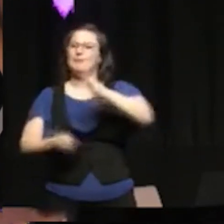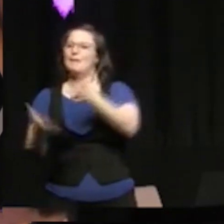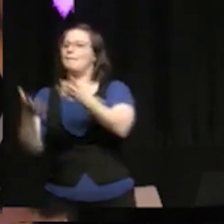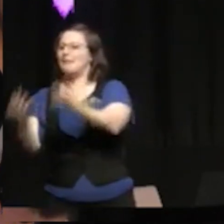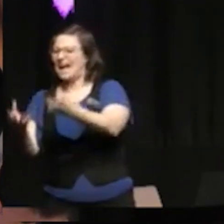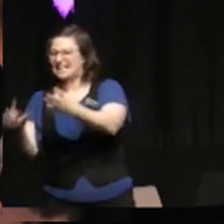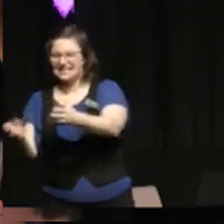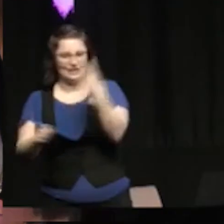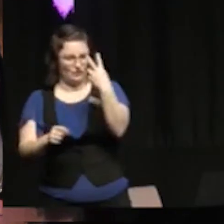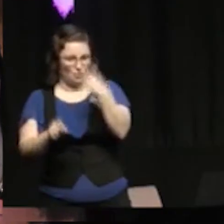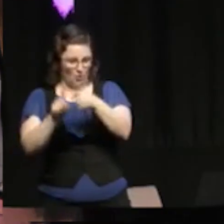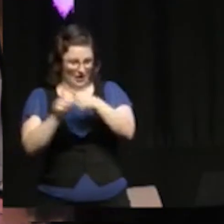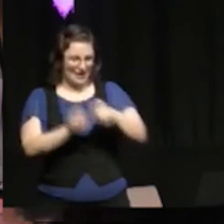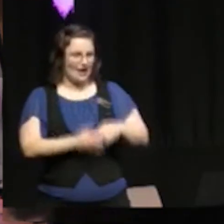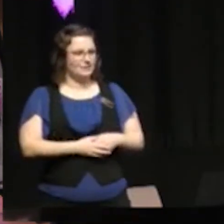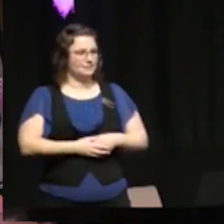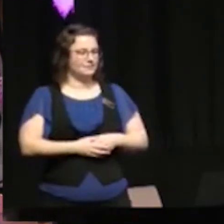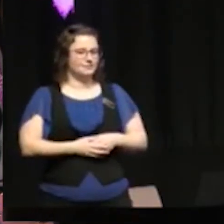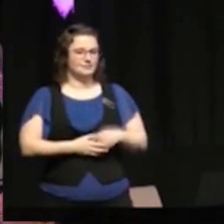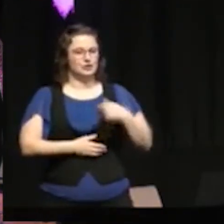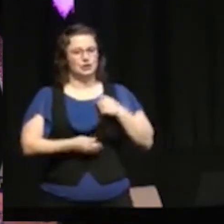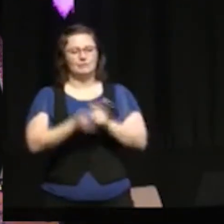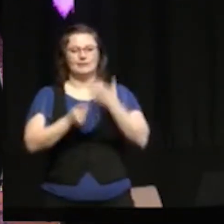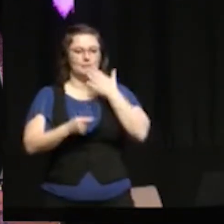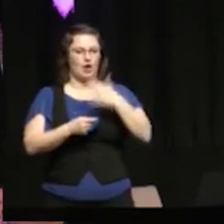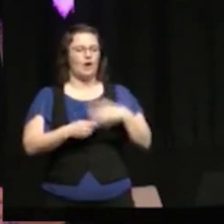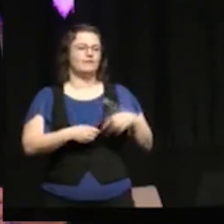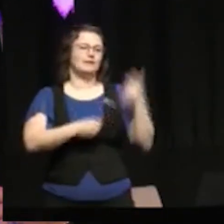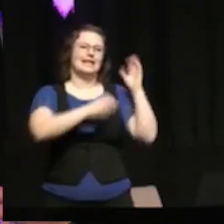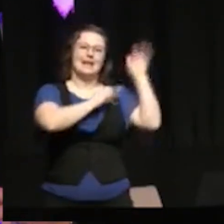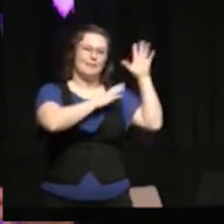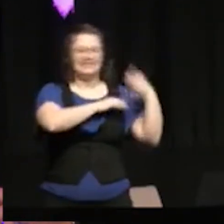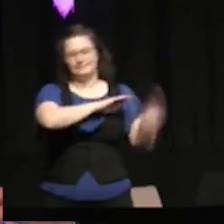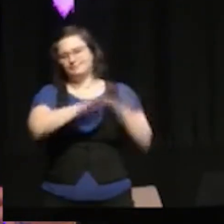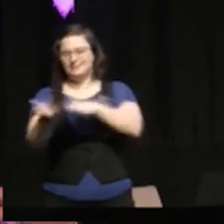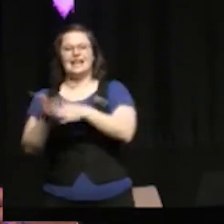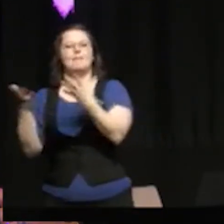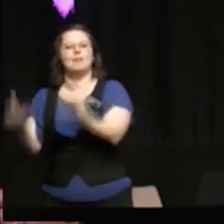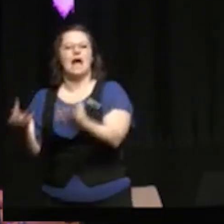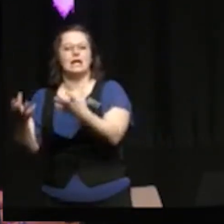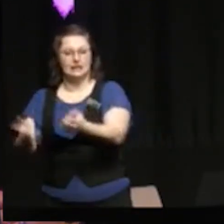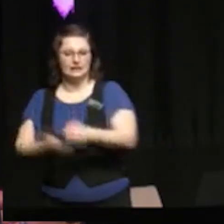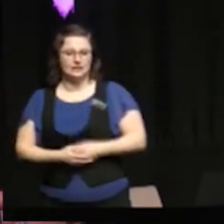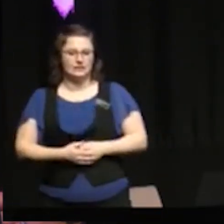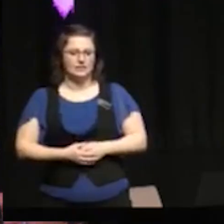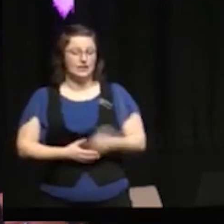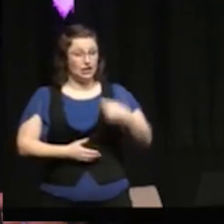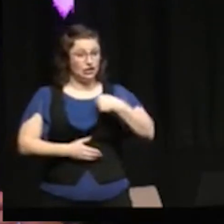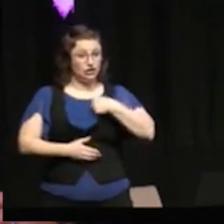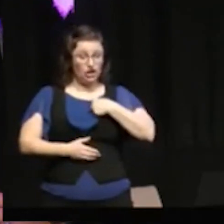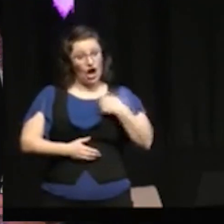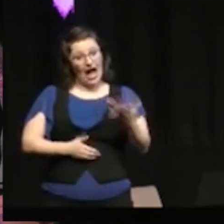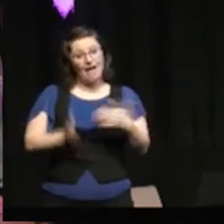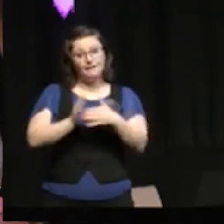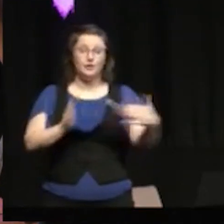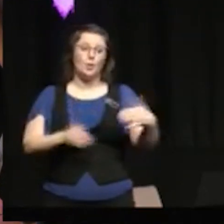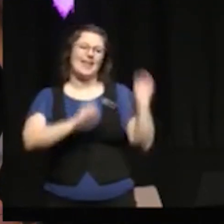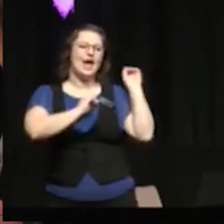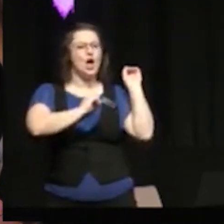to stop some of the romantic movement and think really about practical step in the future. That will be really